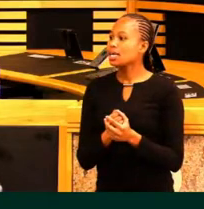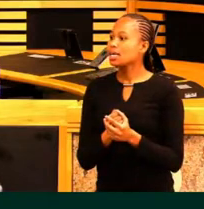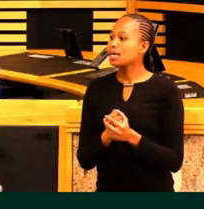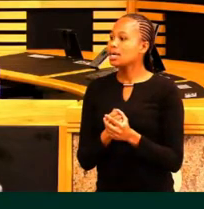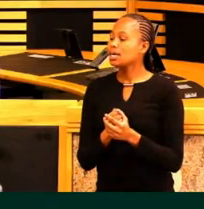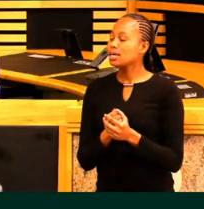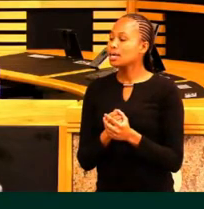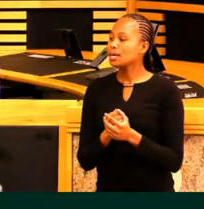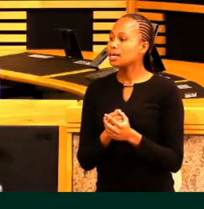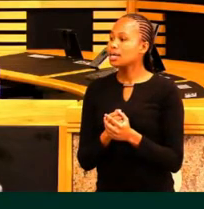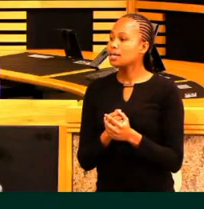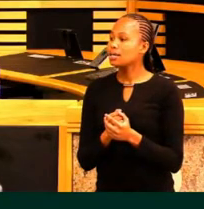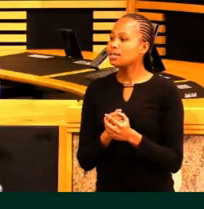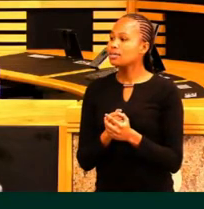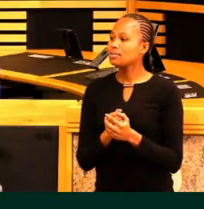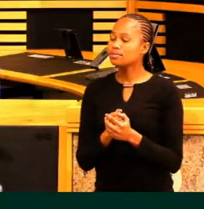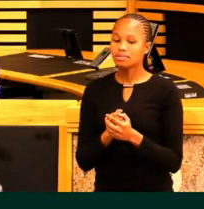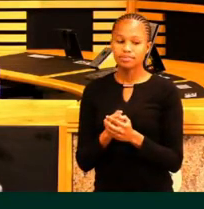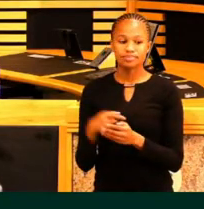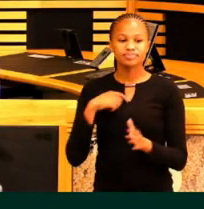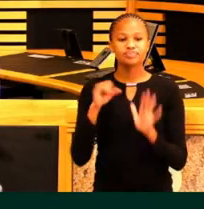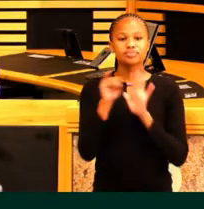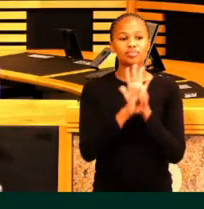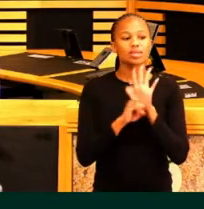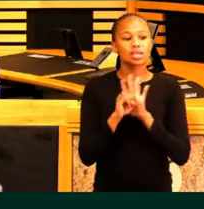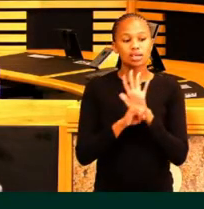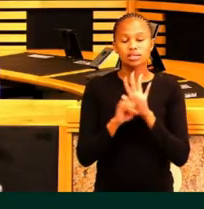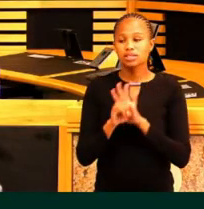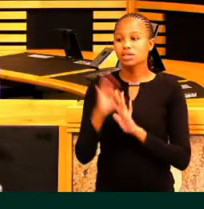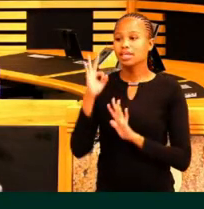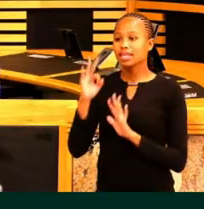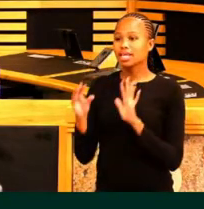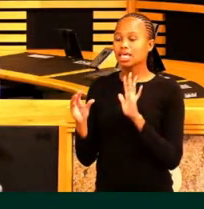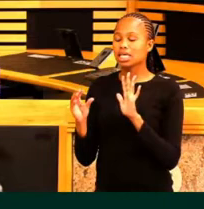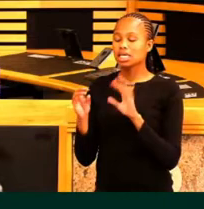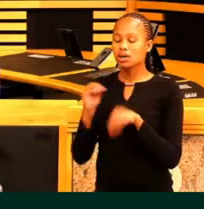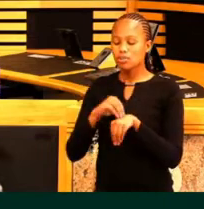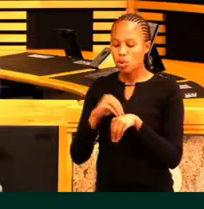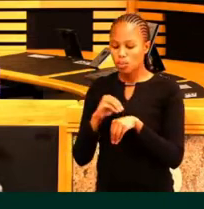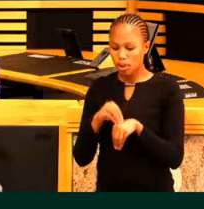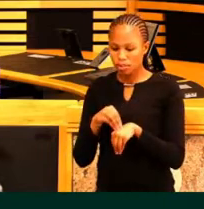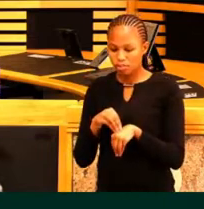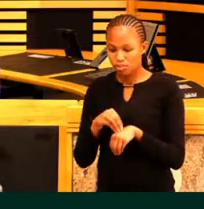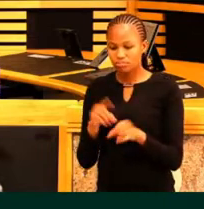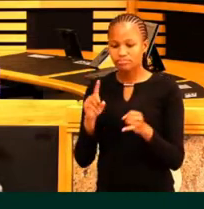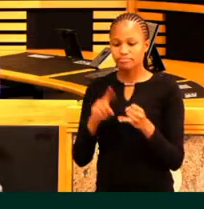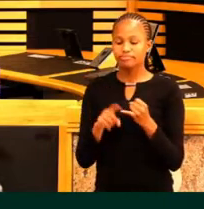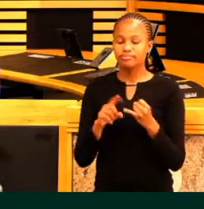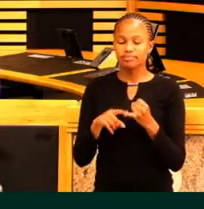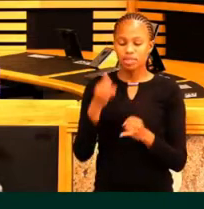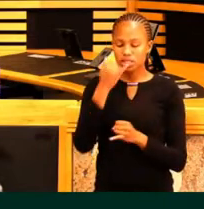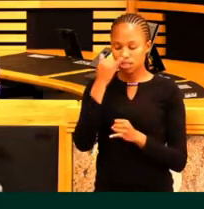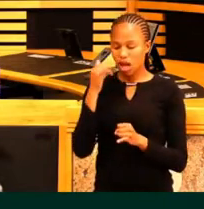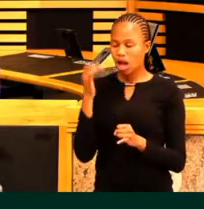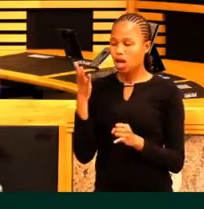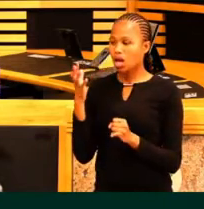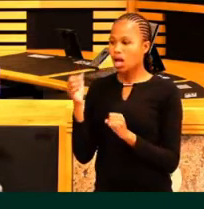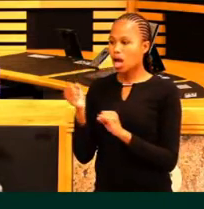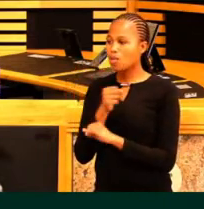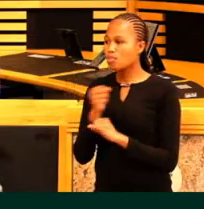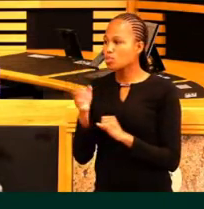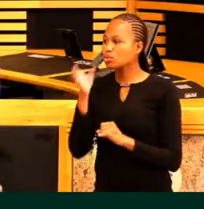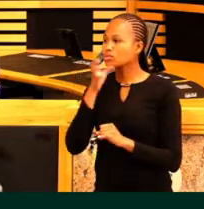uh see I identify these three problems mostly it's a substance abuse drugs abuse